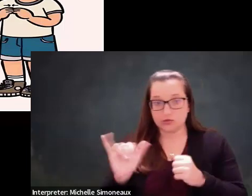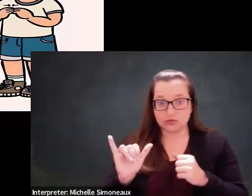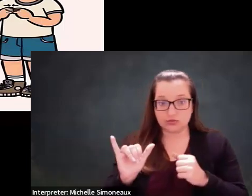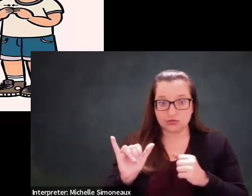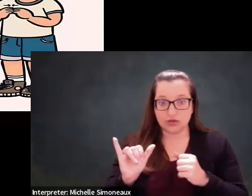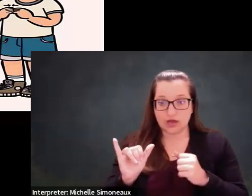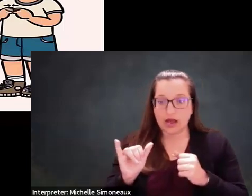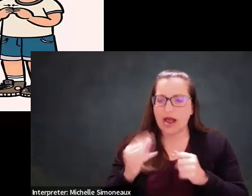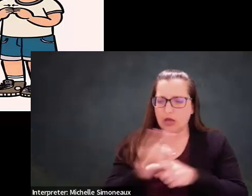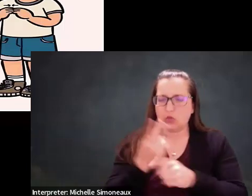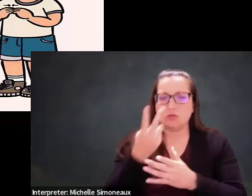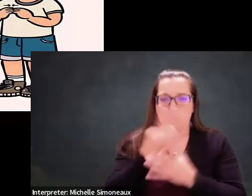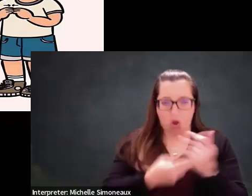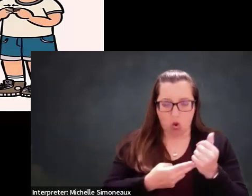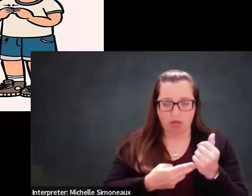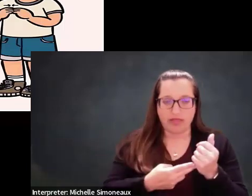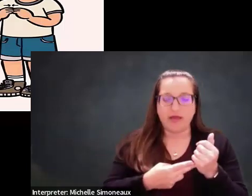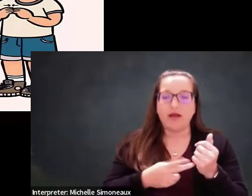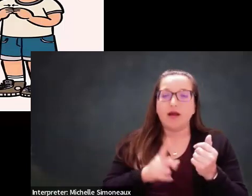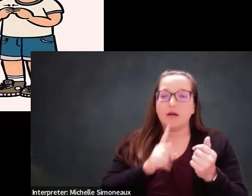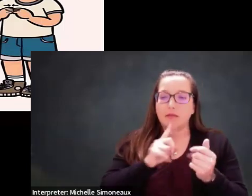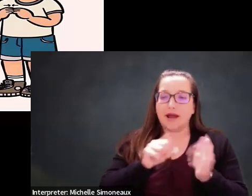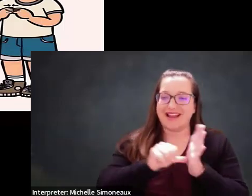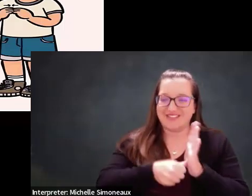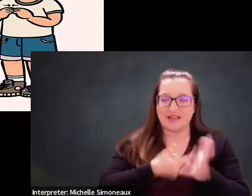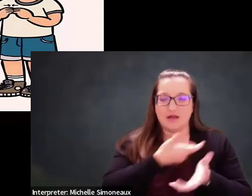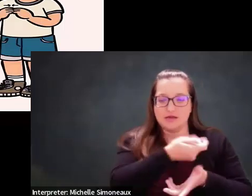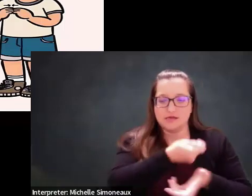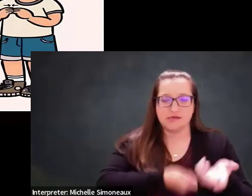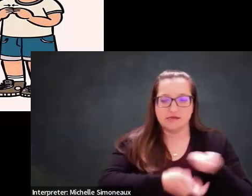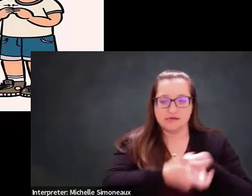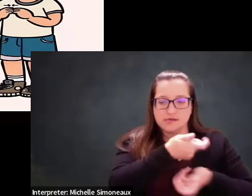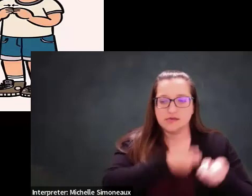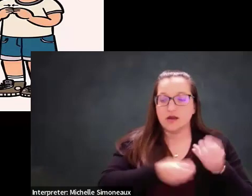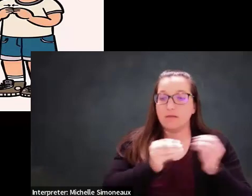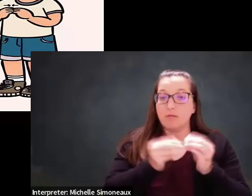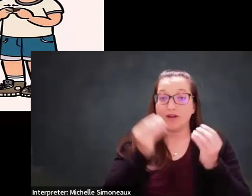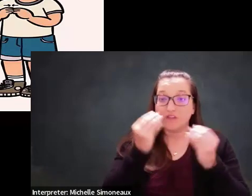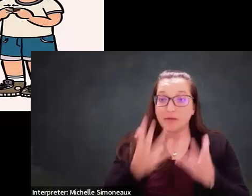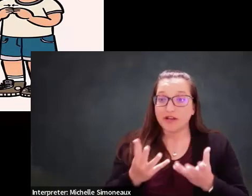working with both of them and then emphasizing and pulling out more information, but never being like,